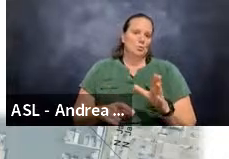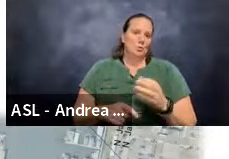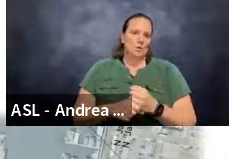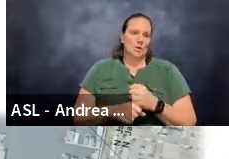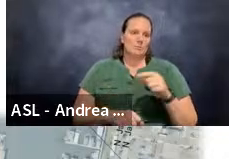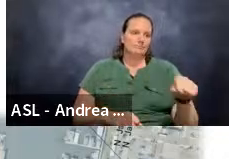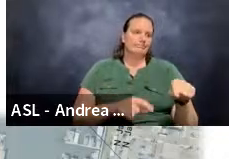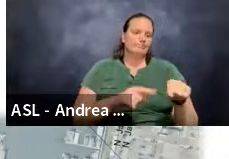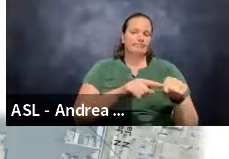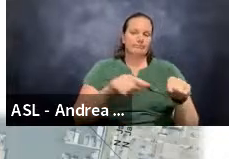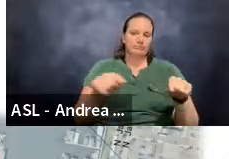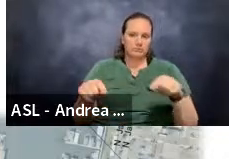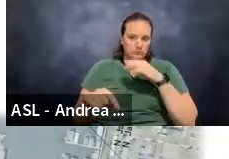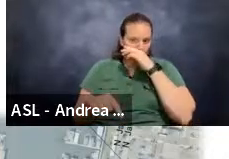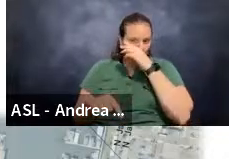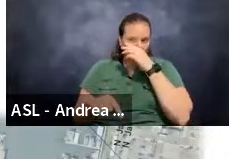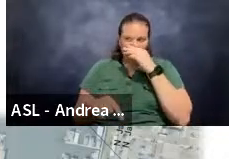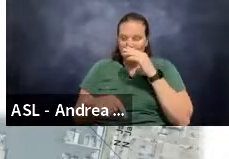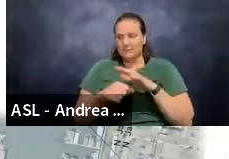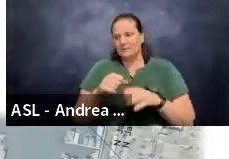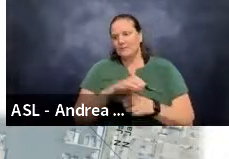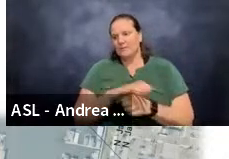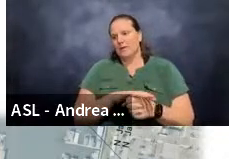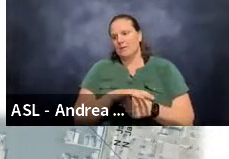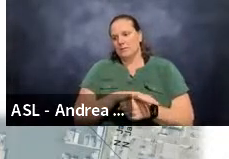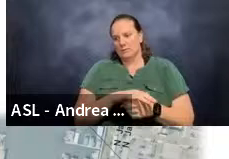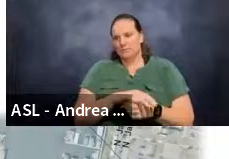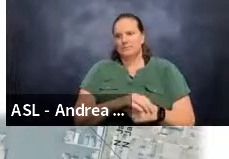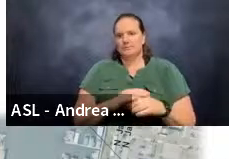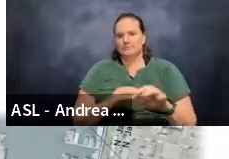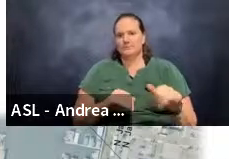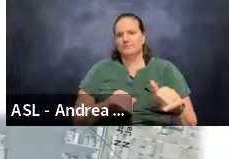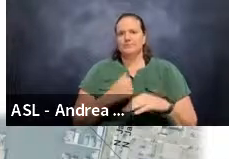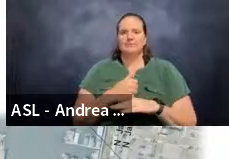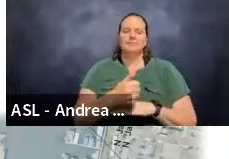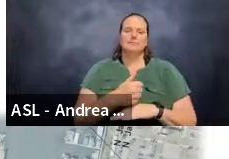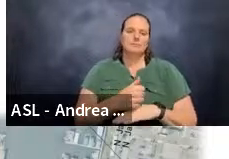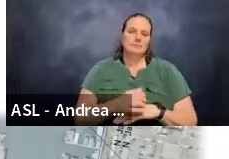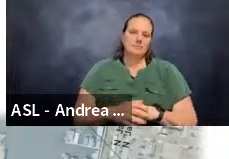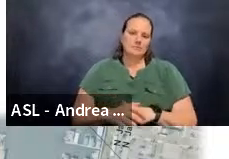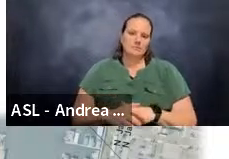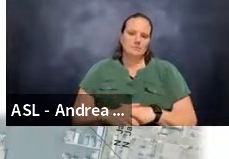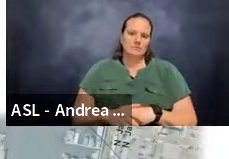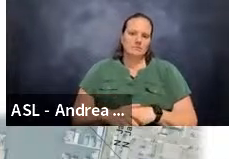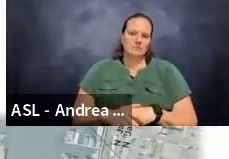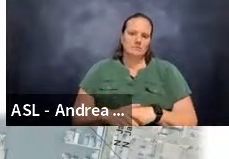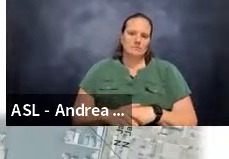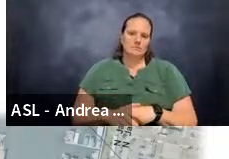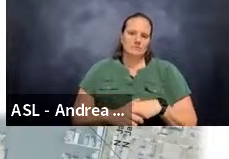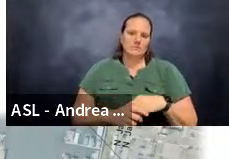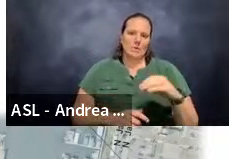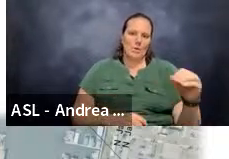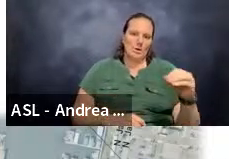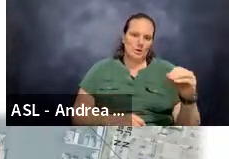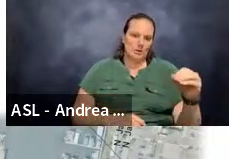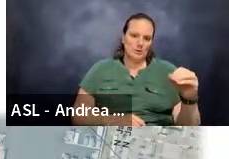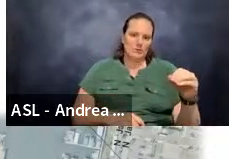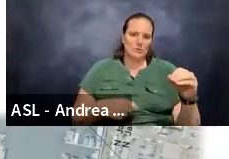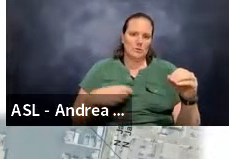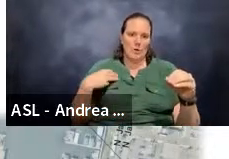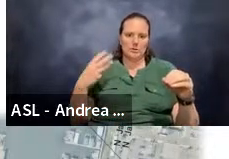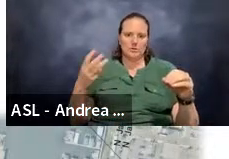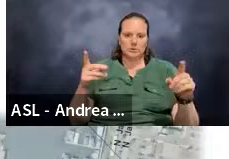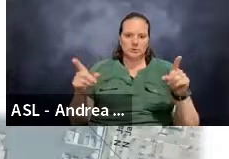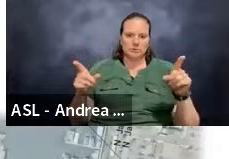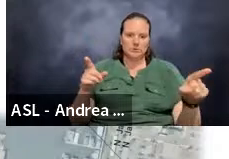and from areas in neighborhoods to the nearest transit stations, both on the Oregon side and the